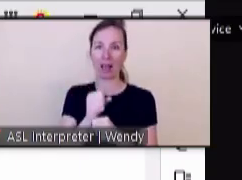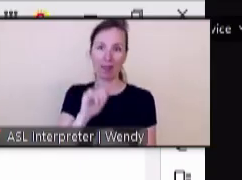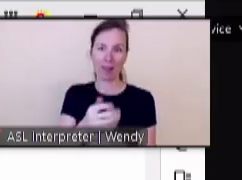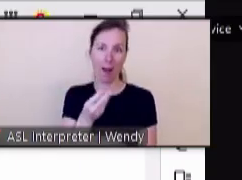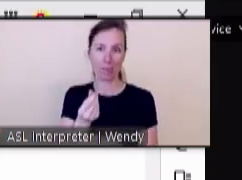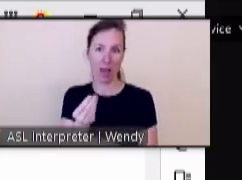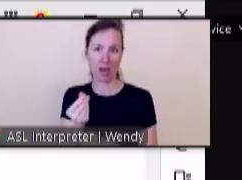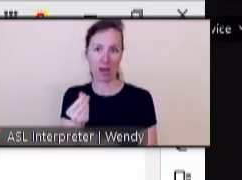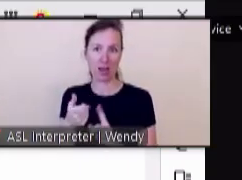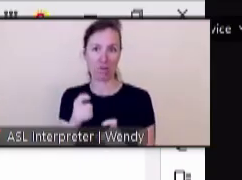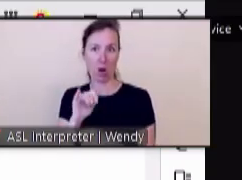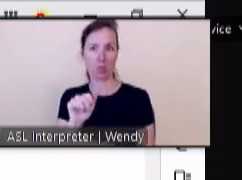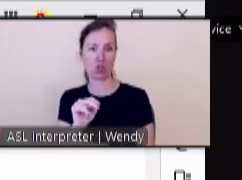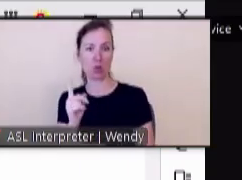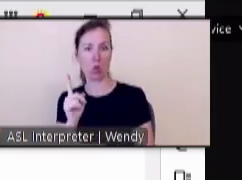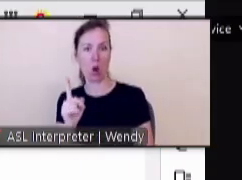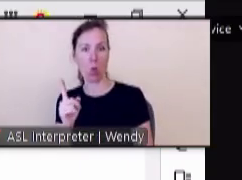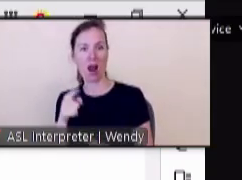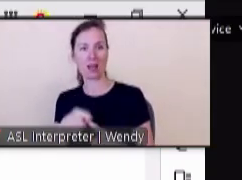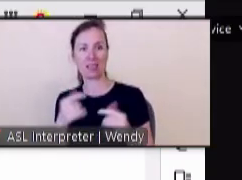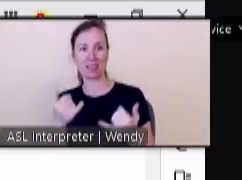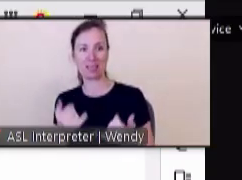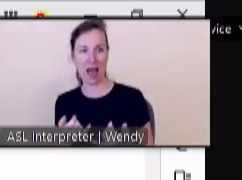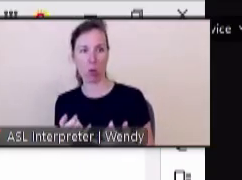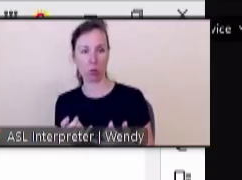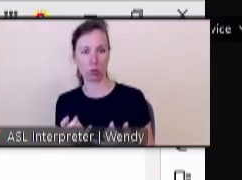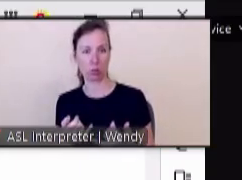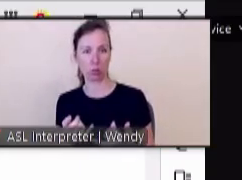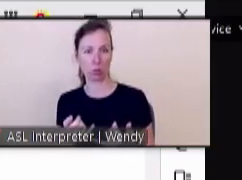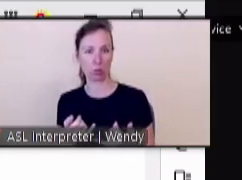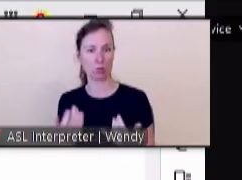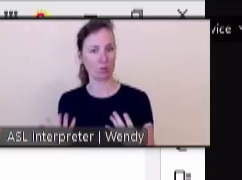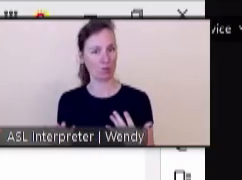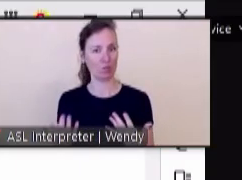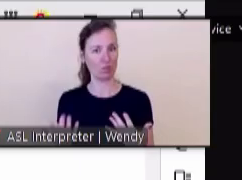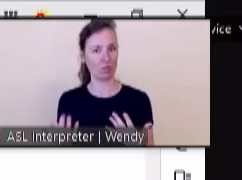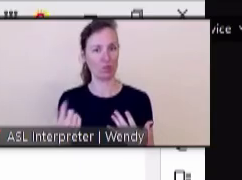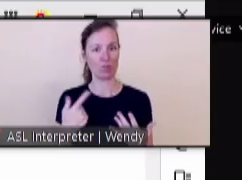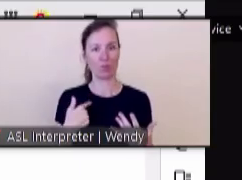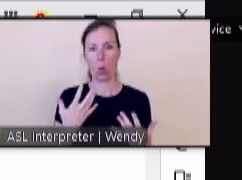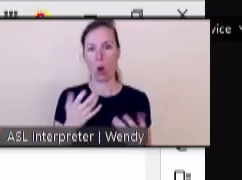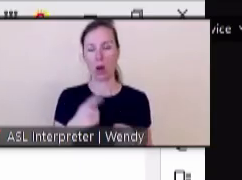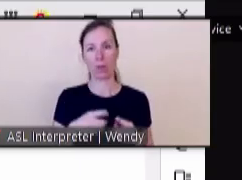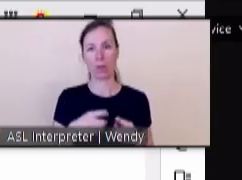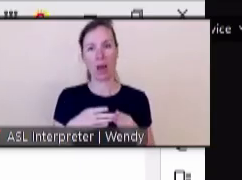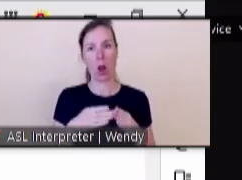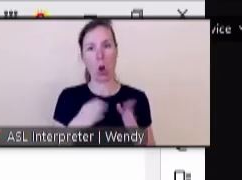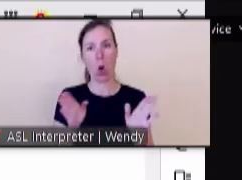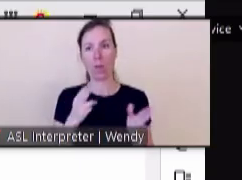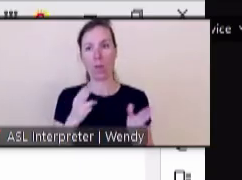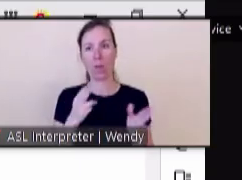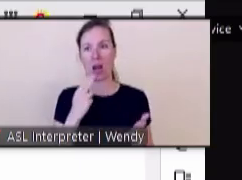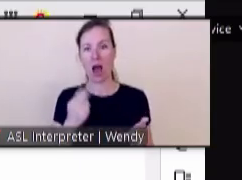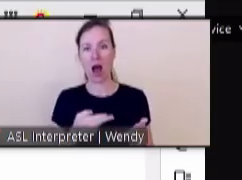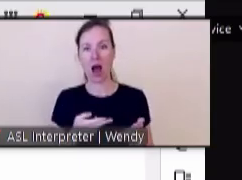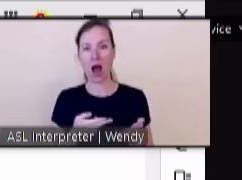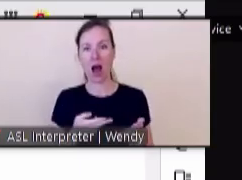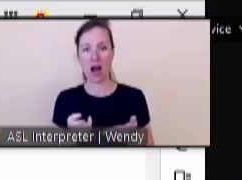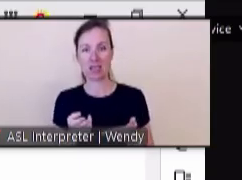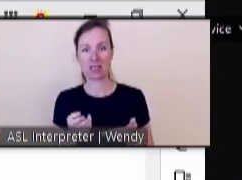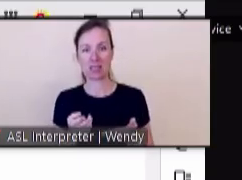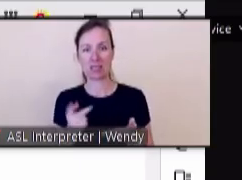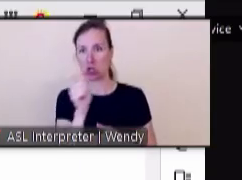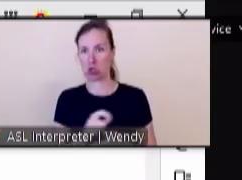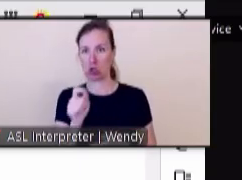that I'm taking. I just wanted to be open and honest, circle that. It can change for the